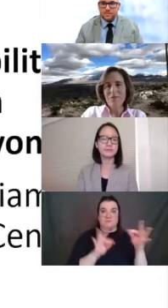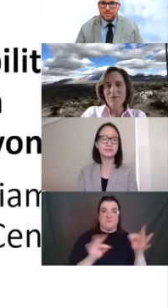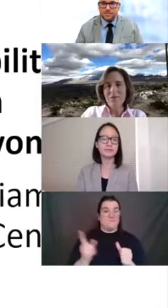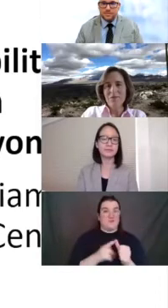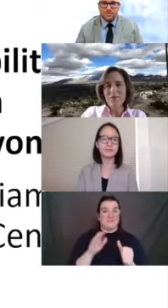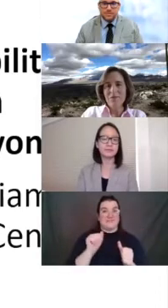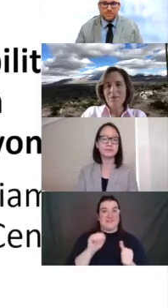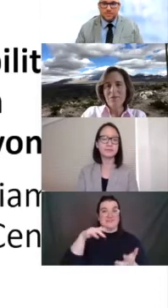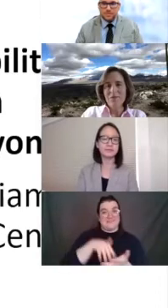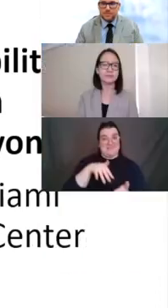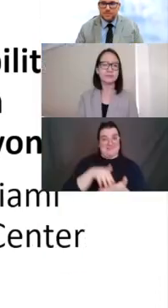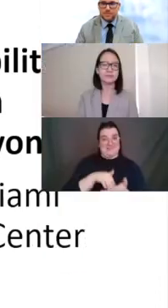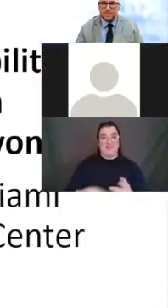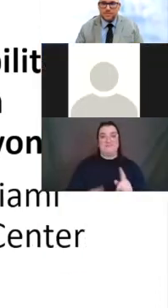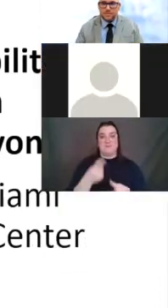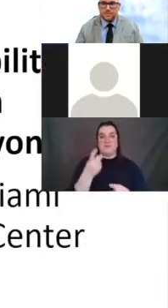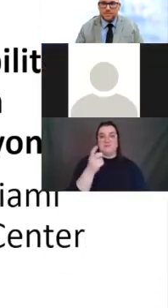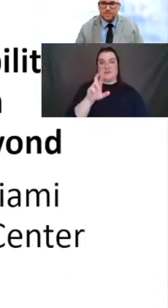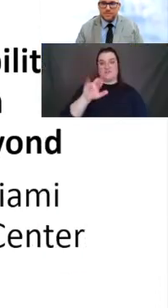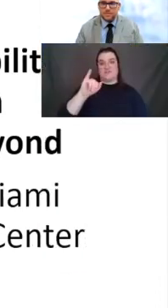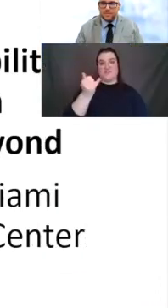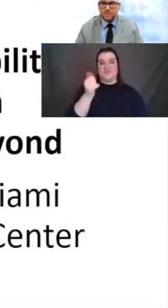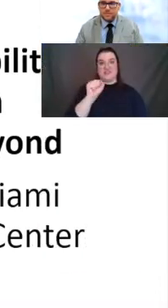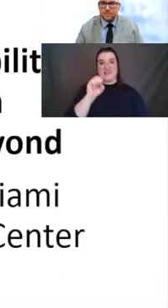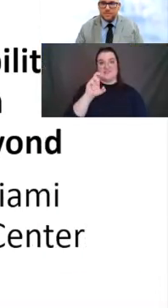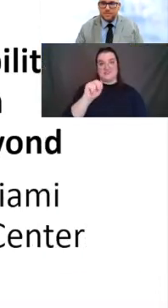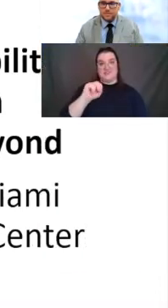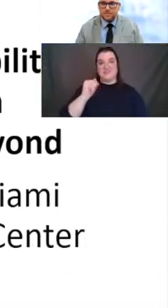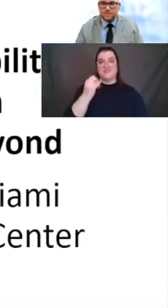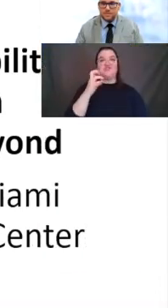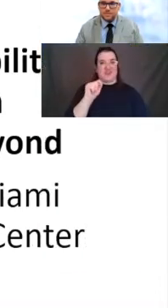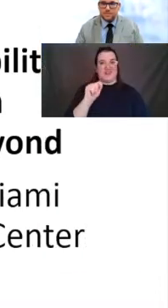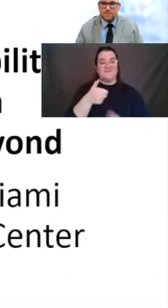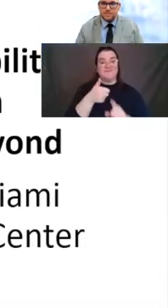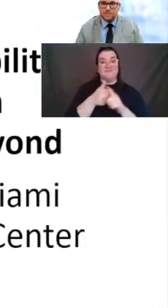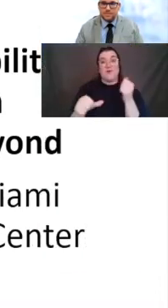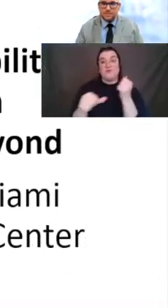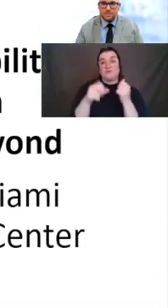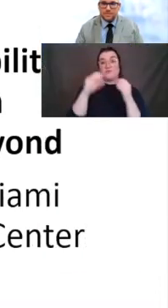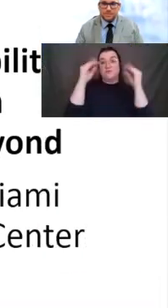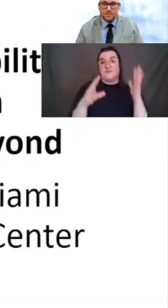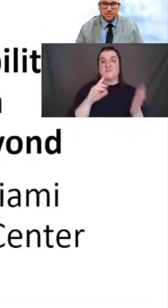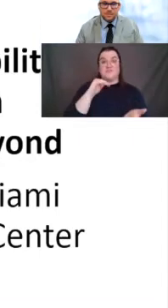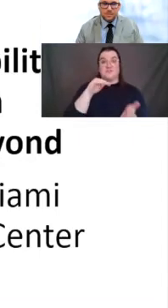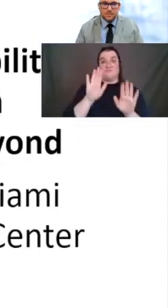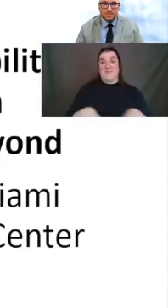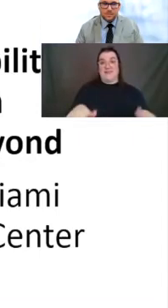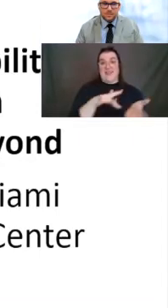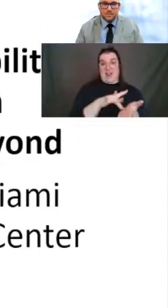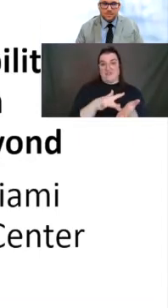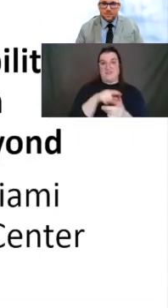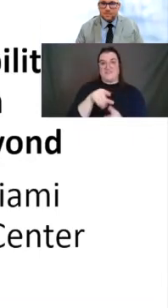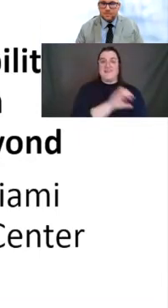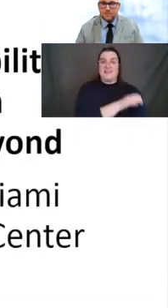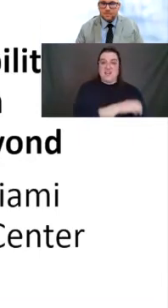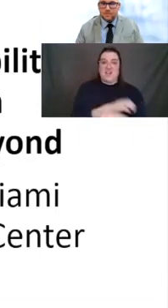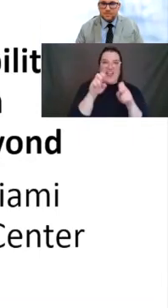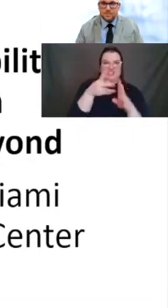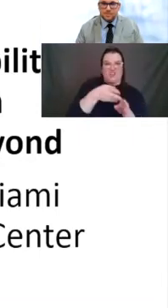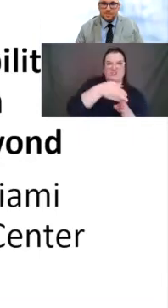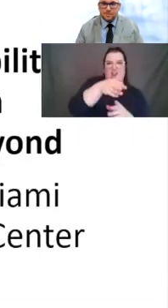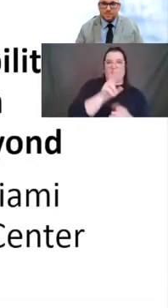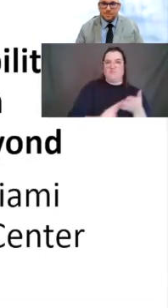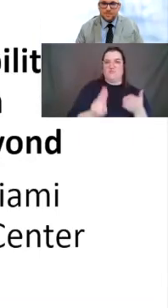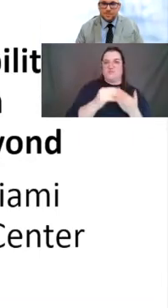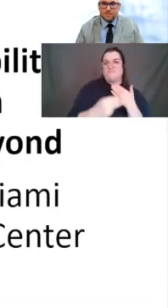And this is coming from Dr. Jason Jent. Jason Jent is an associate professor of pediatrics on the clinical educator track at the University of